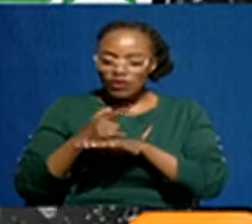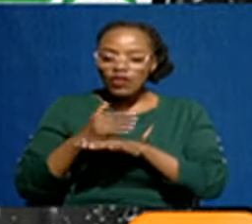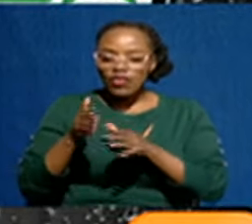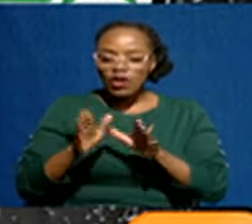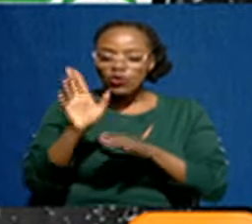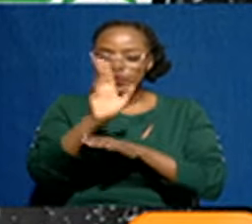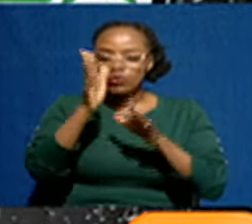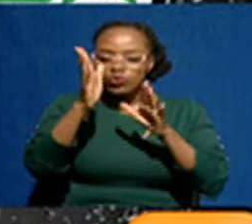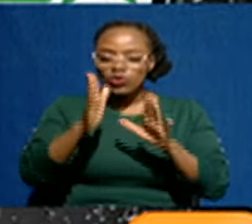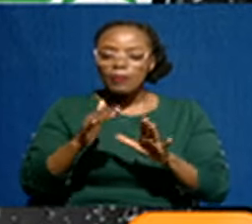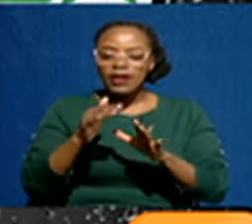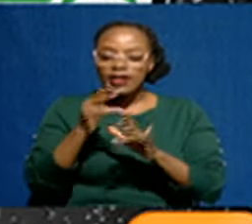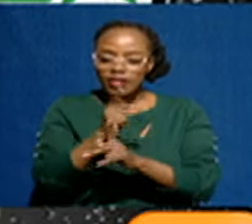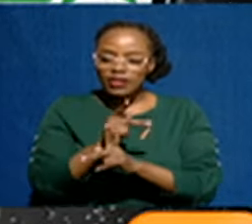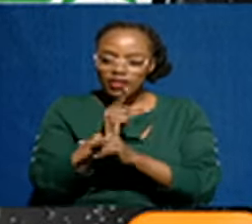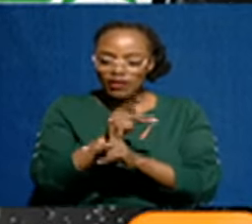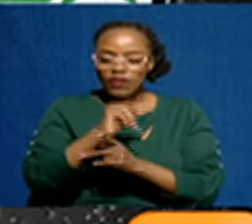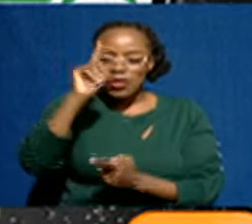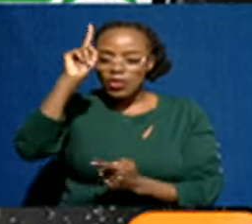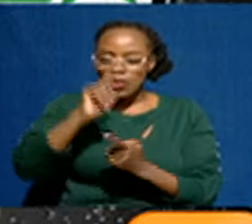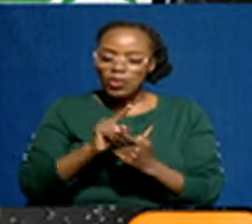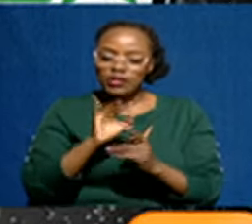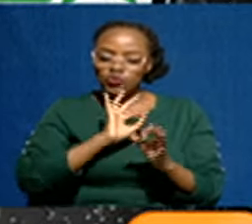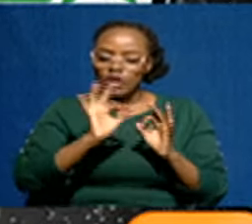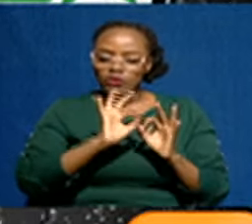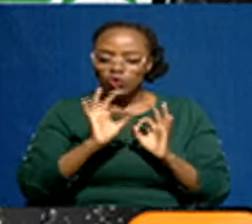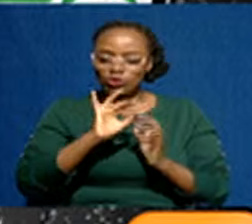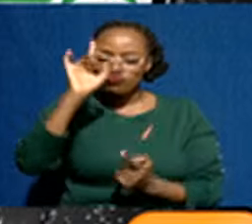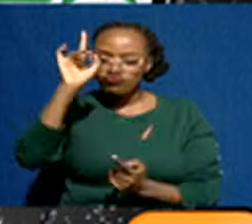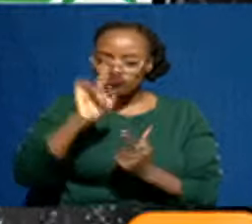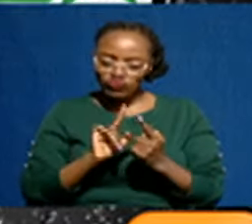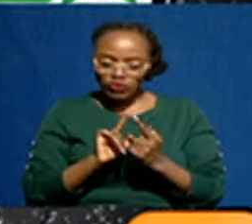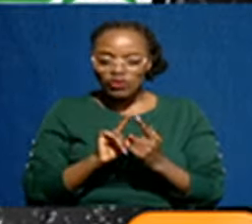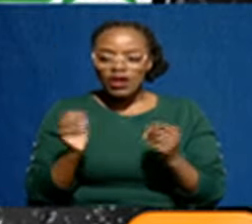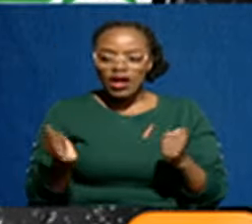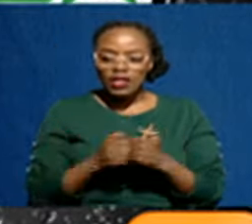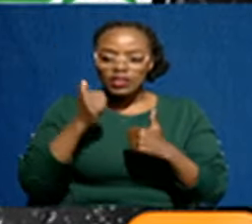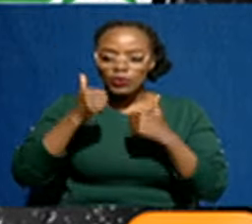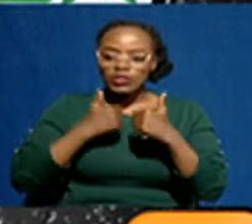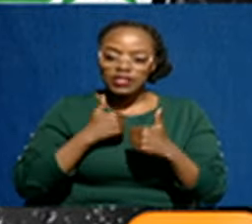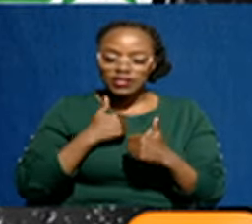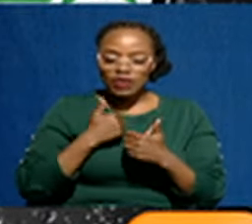to be extra vigilant and reduce speed to minimize road accidents caused by